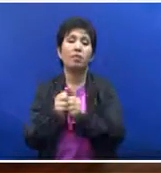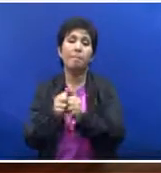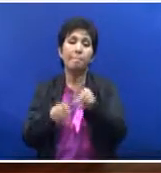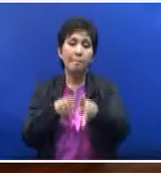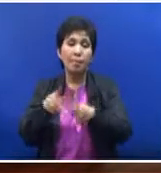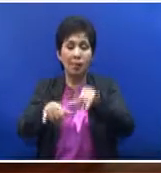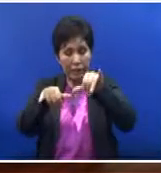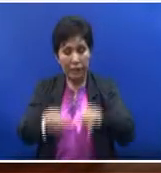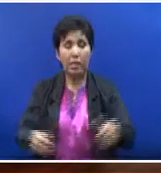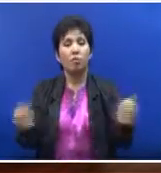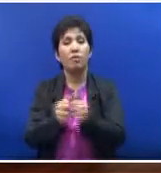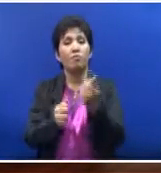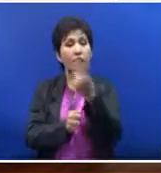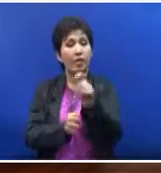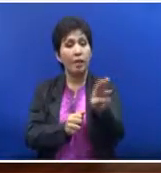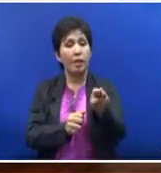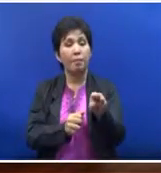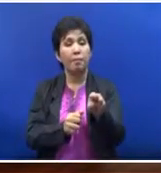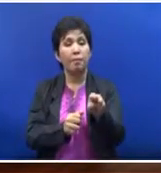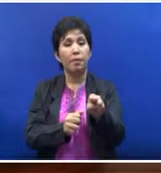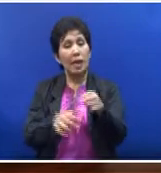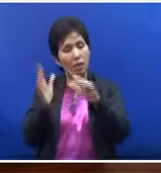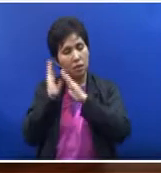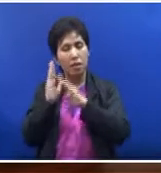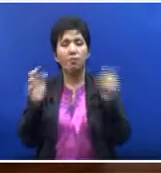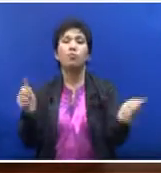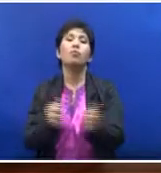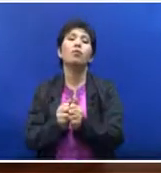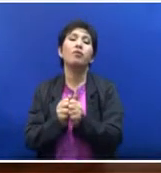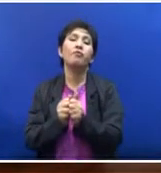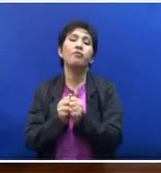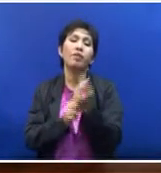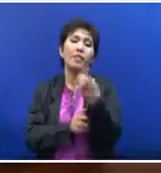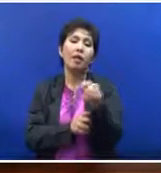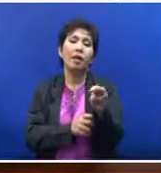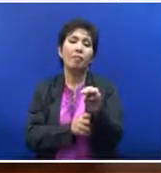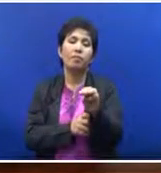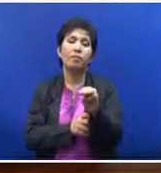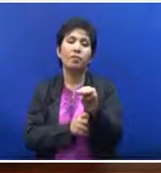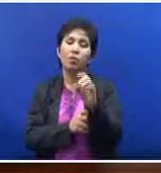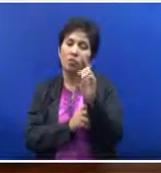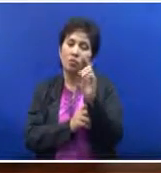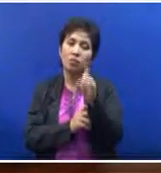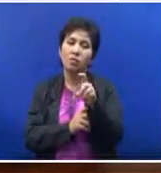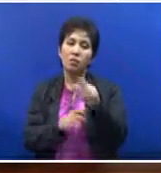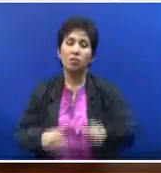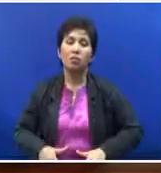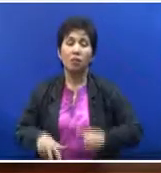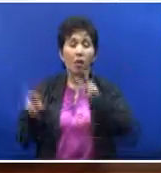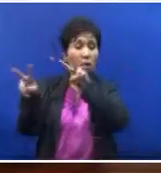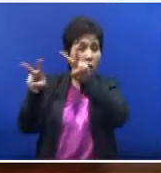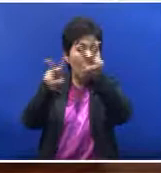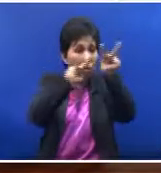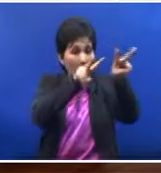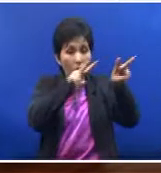so you have to stay with them. You have to sleep with them. Okay, you have to involve. You have to mingle around